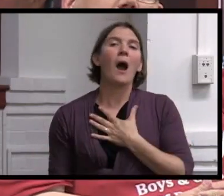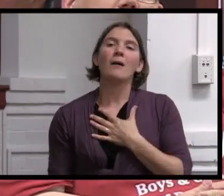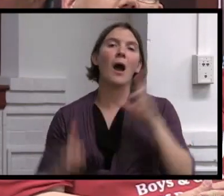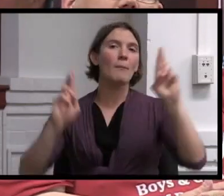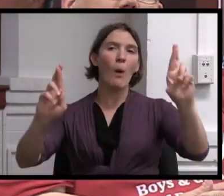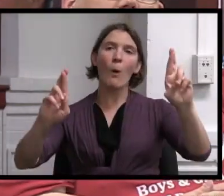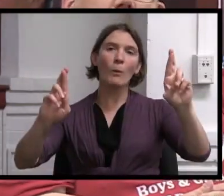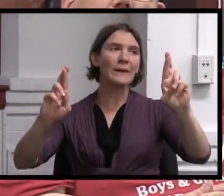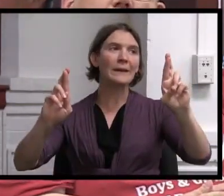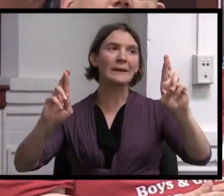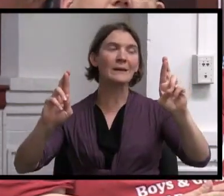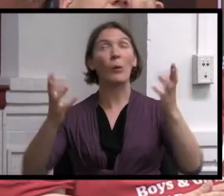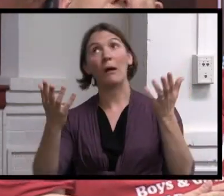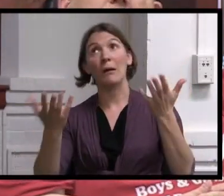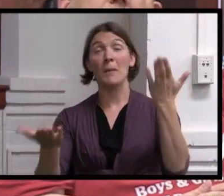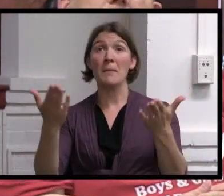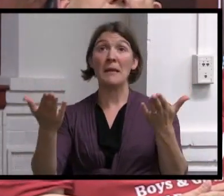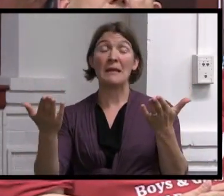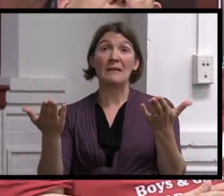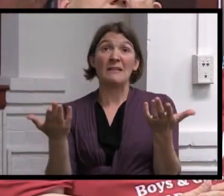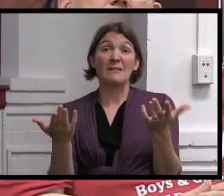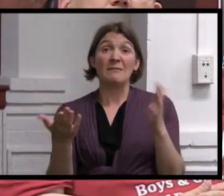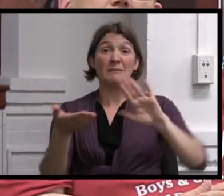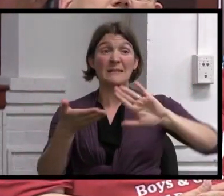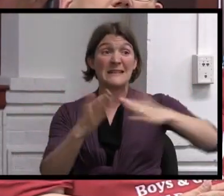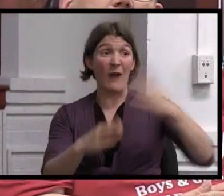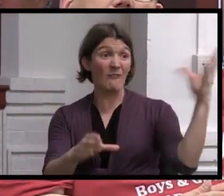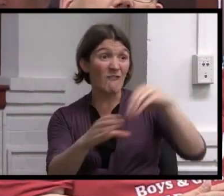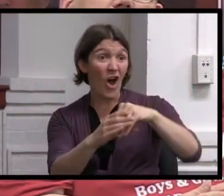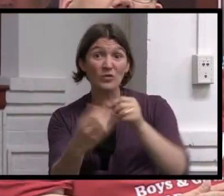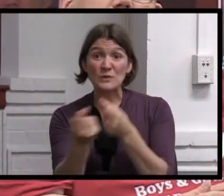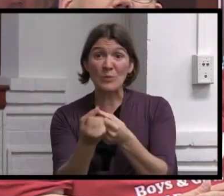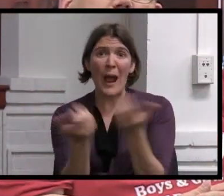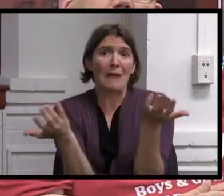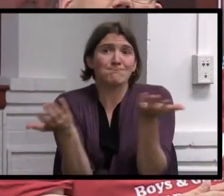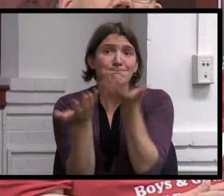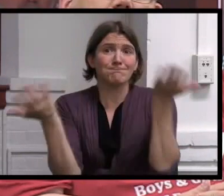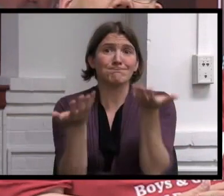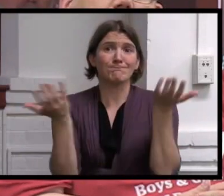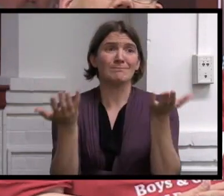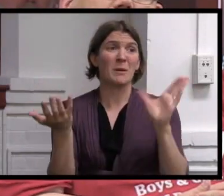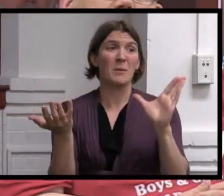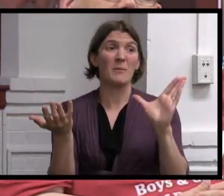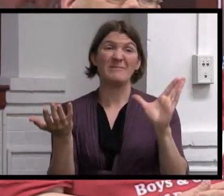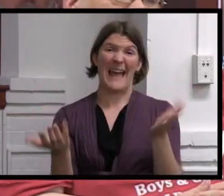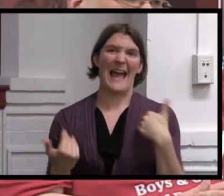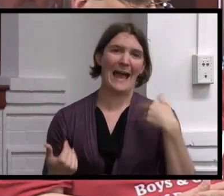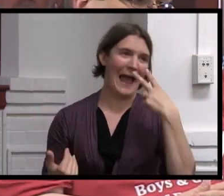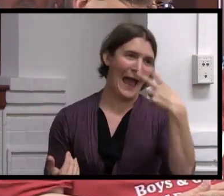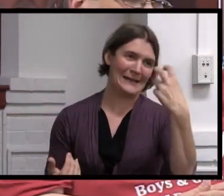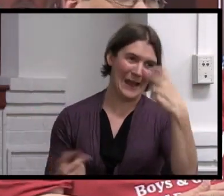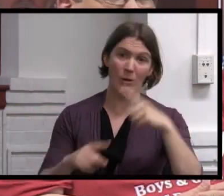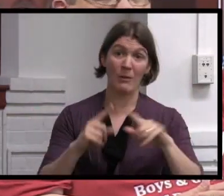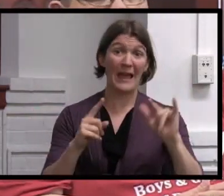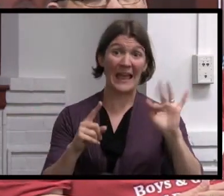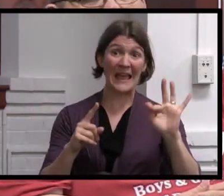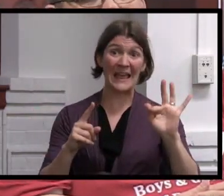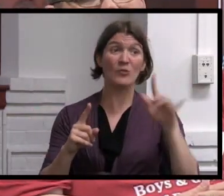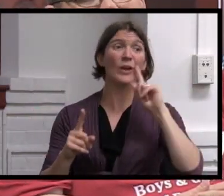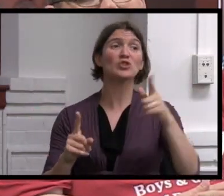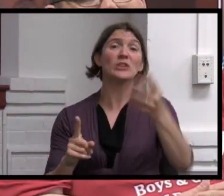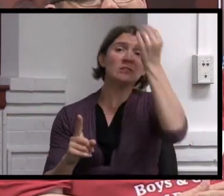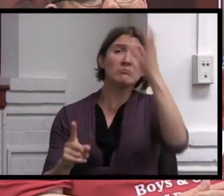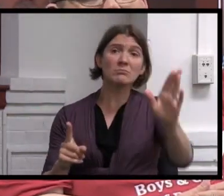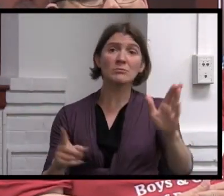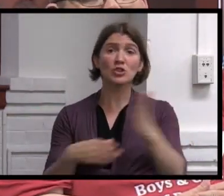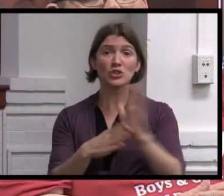if I don't know if it's possible for the city to get involved in any way, but probably not. But yeah. If it is, to express right. concern